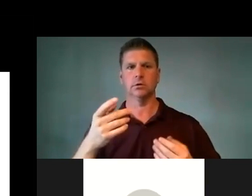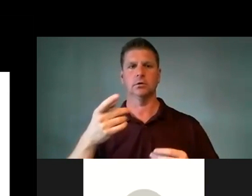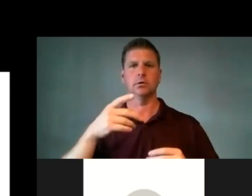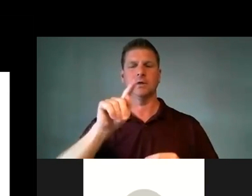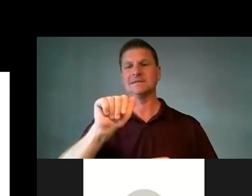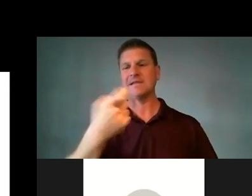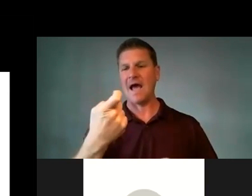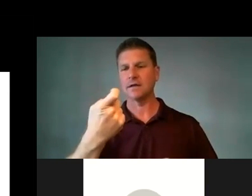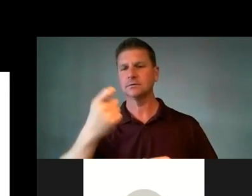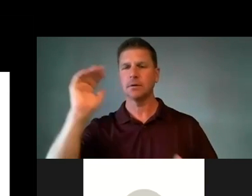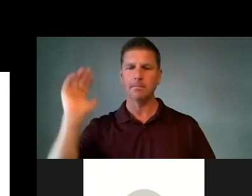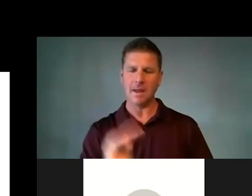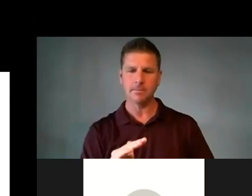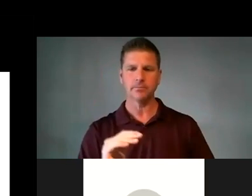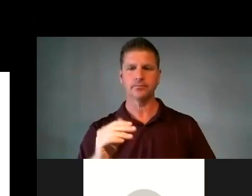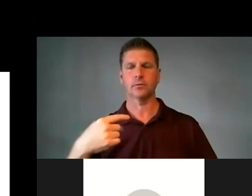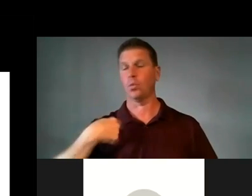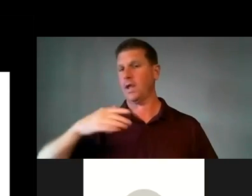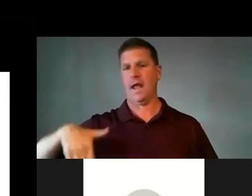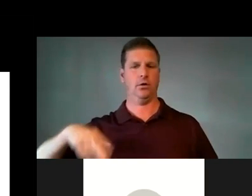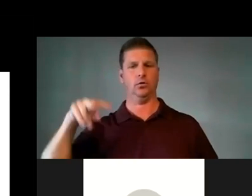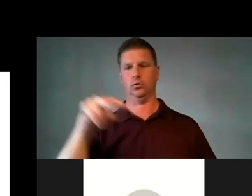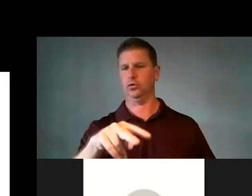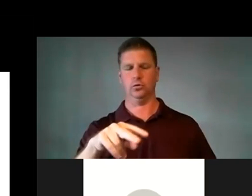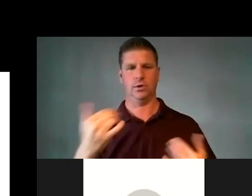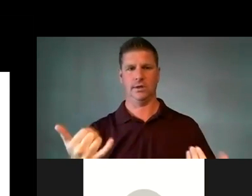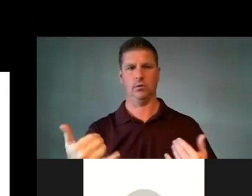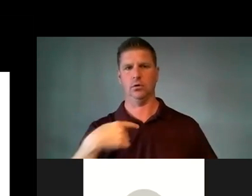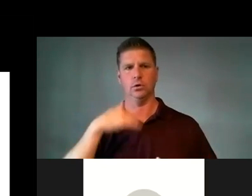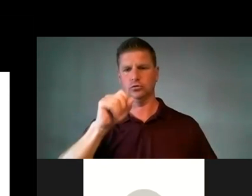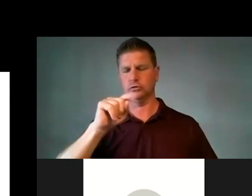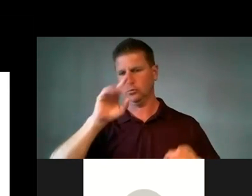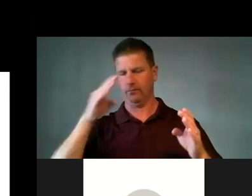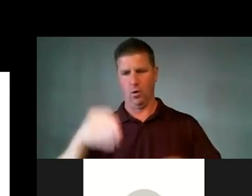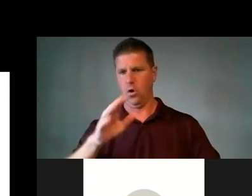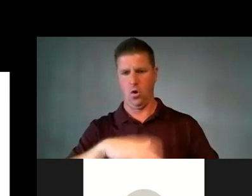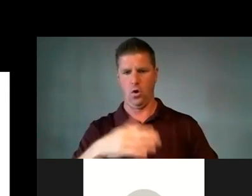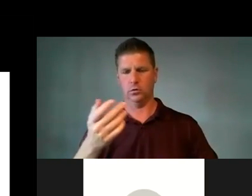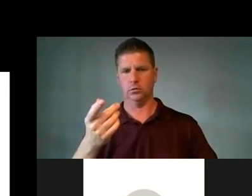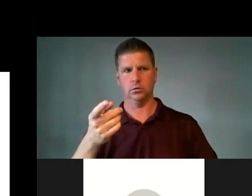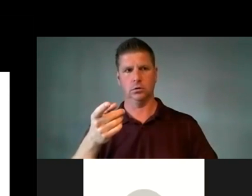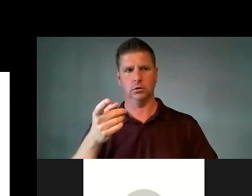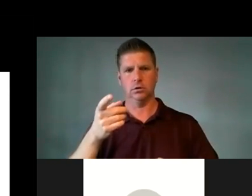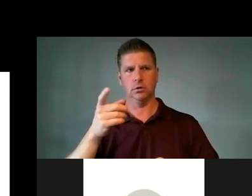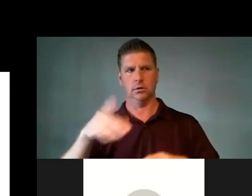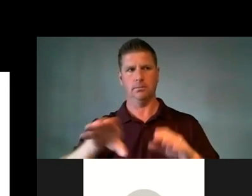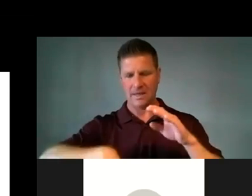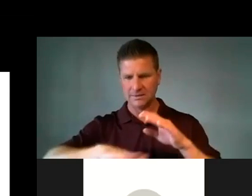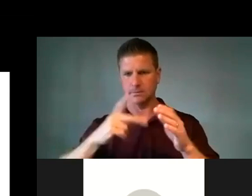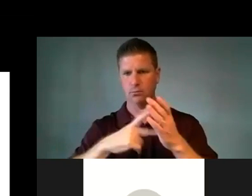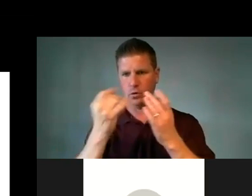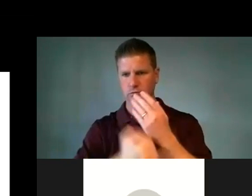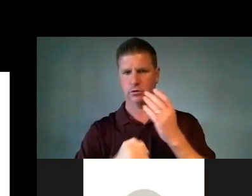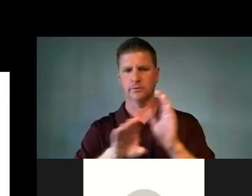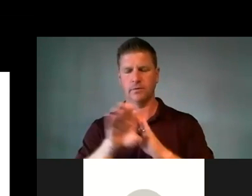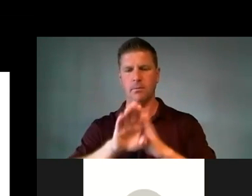abatements or other programs. We haven't even looked at those right now. We've kind of just focused on getting the basic project developed,